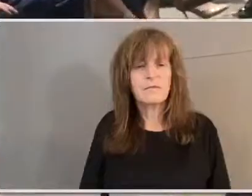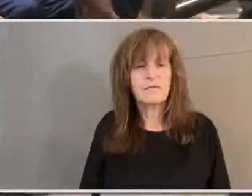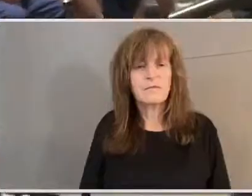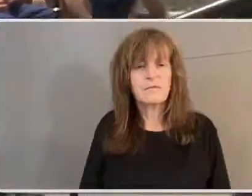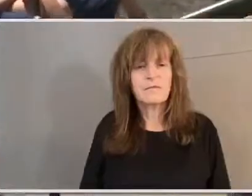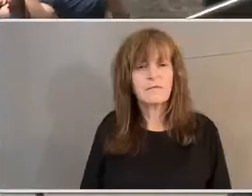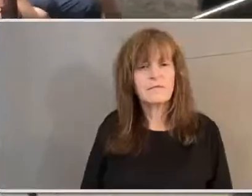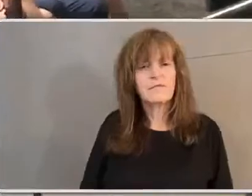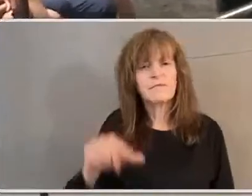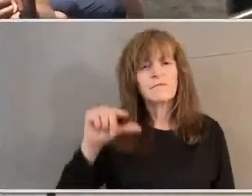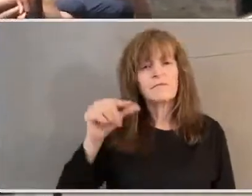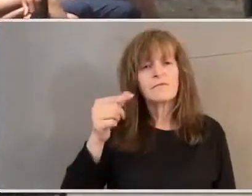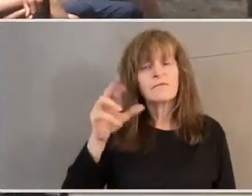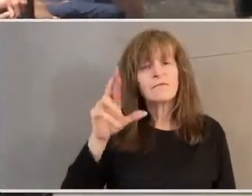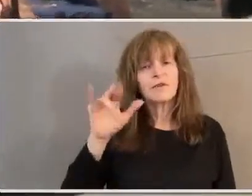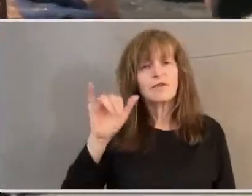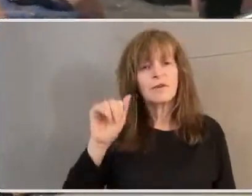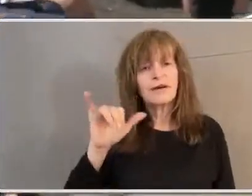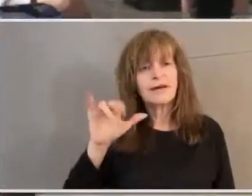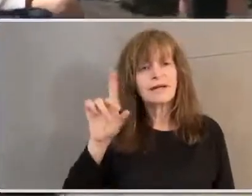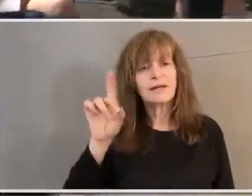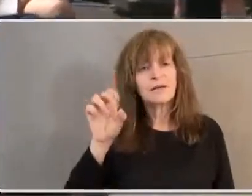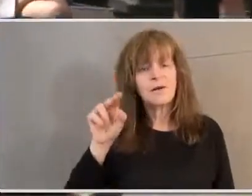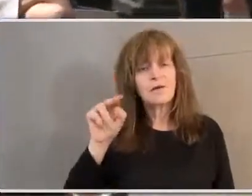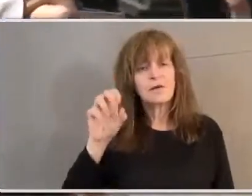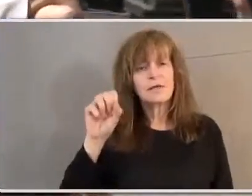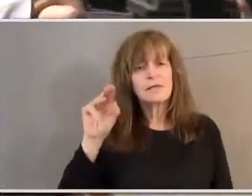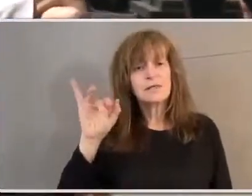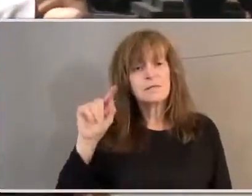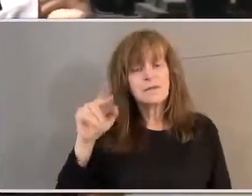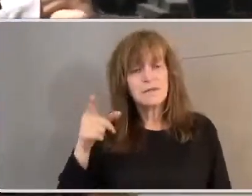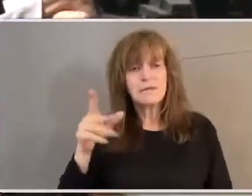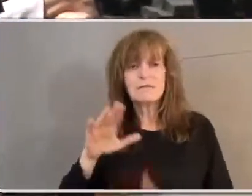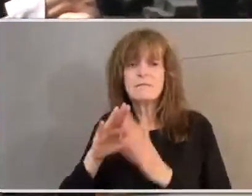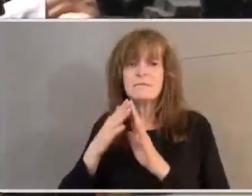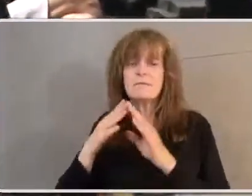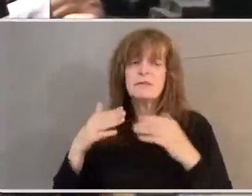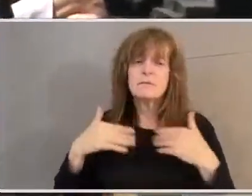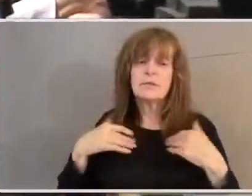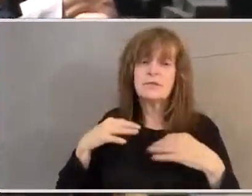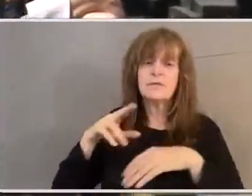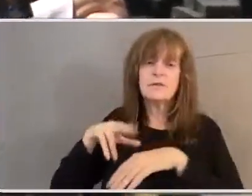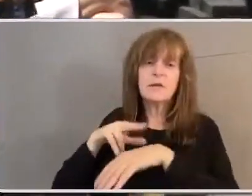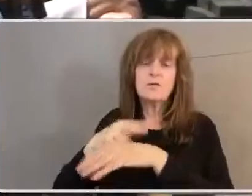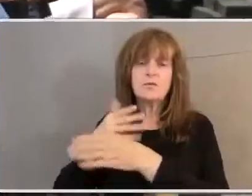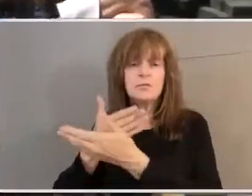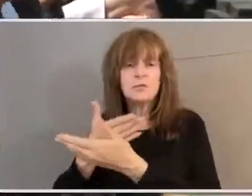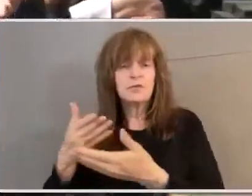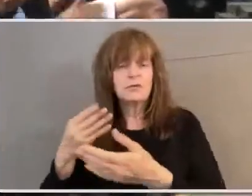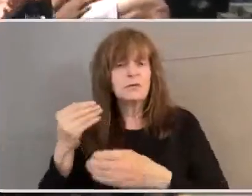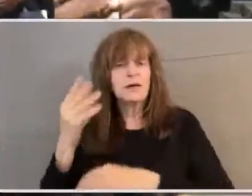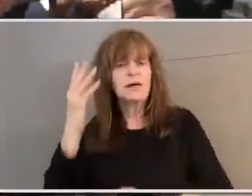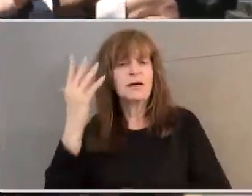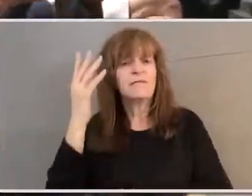Natural Resources and Forestry. I'd ask Minister Smith to please come forward and take his oath of